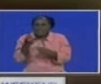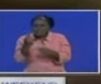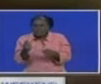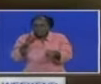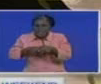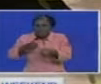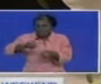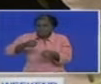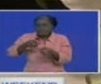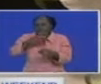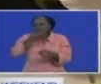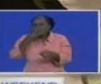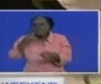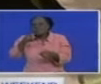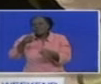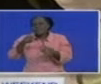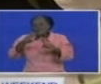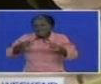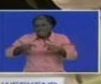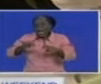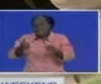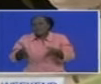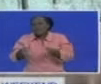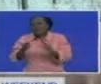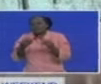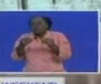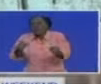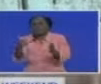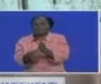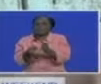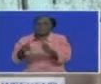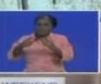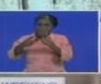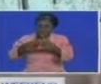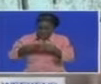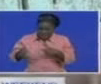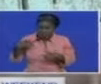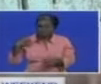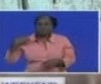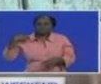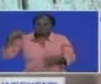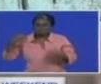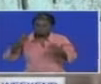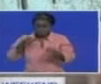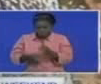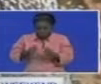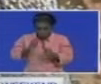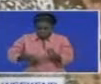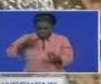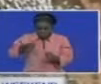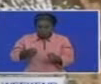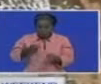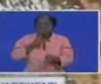dry, residents found ways of trying to solve the water problem. Tukaanza watu kujitolea kuchimba hii borehole.